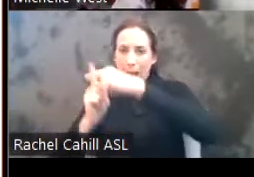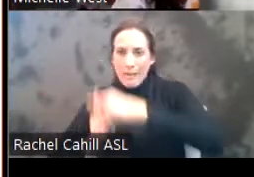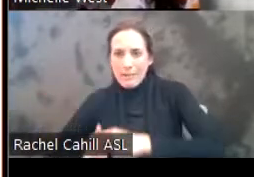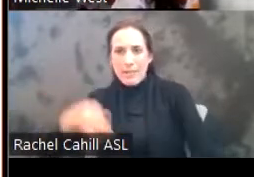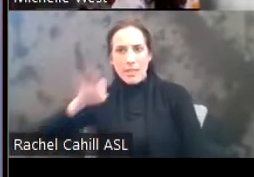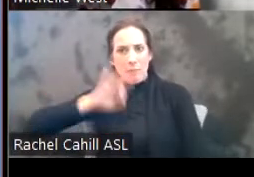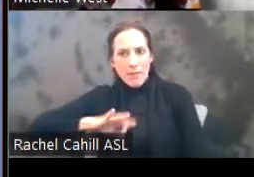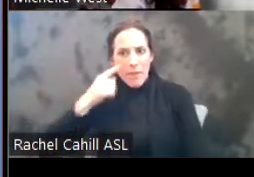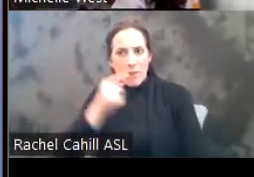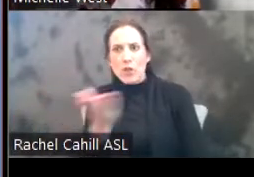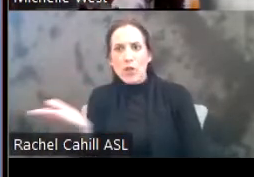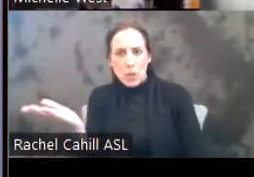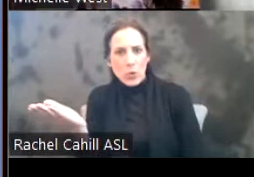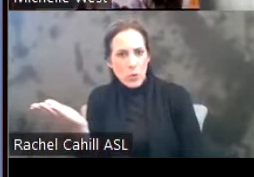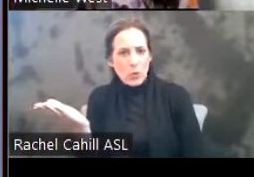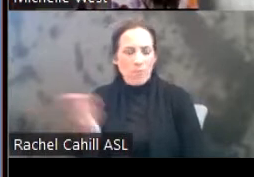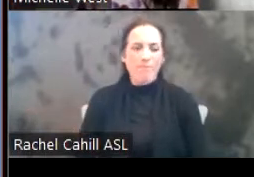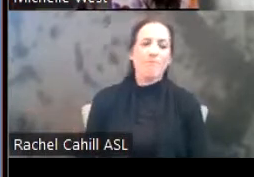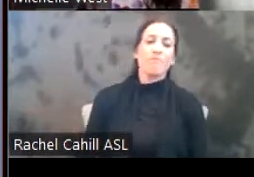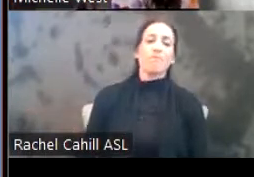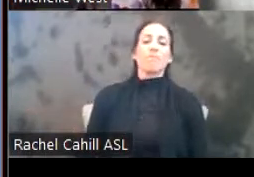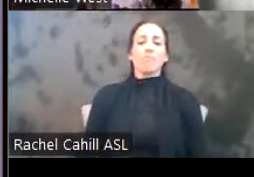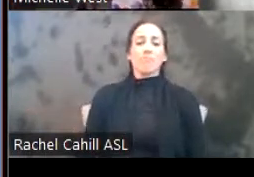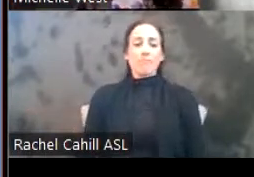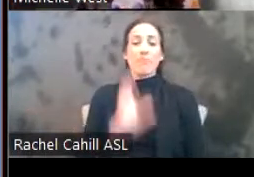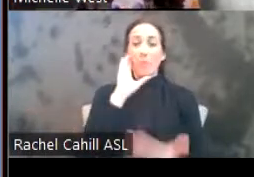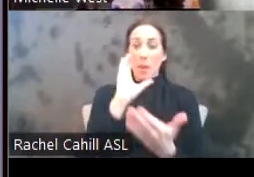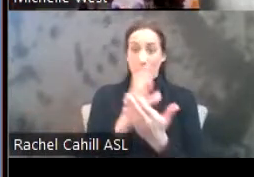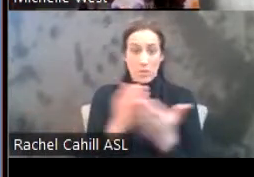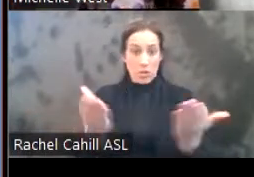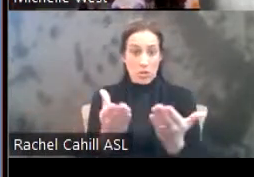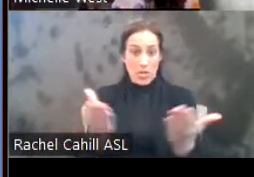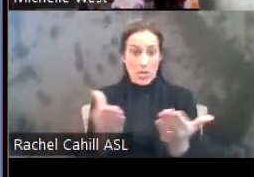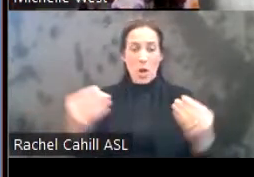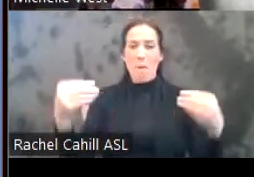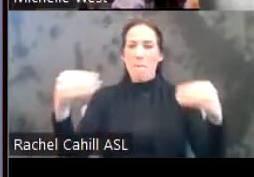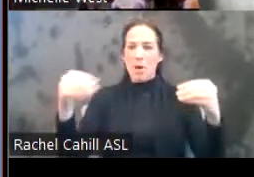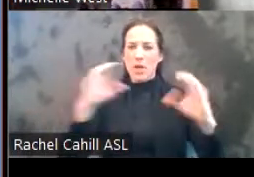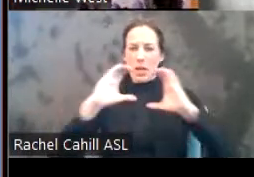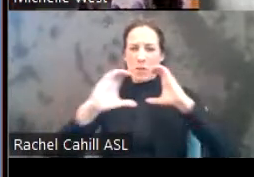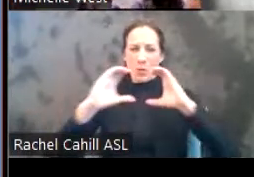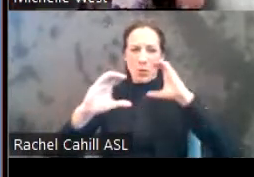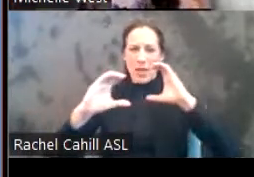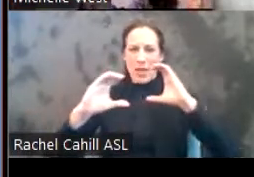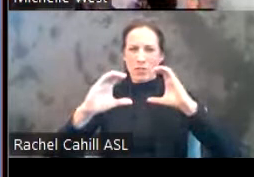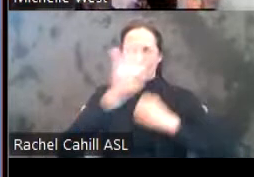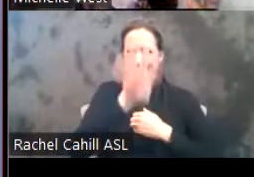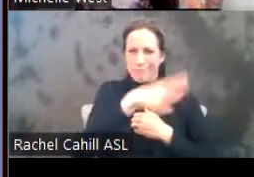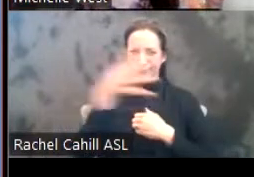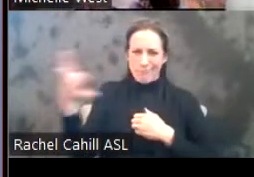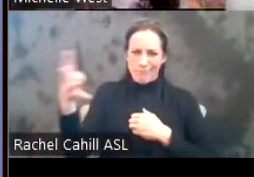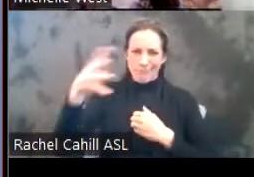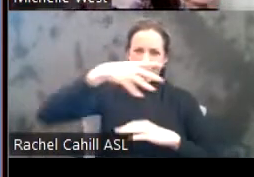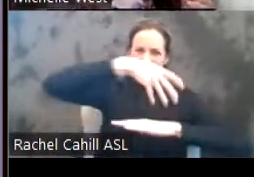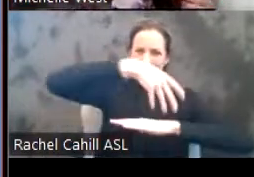you. Now, this is a marketing communications chart. Basically, there's marketing and